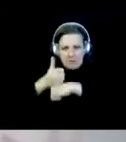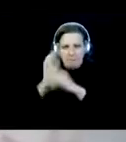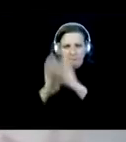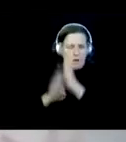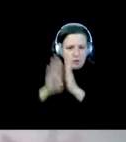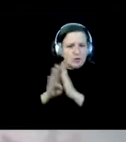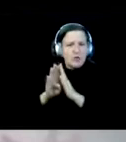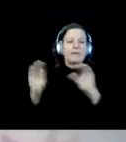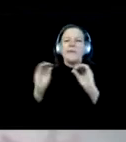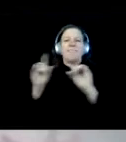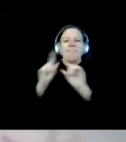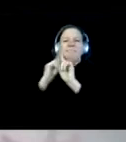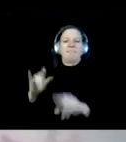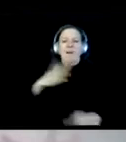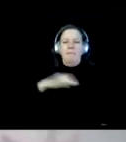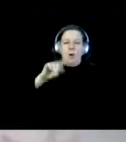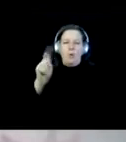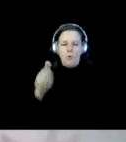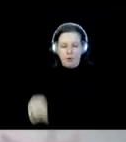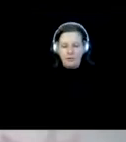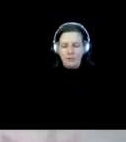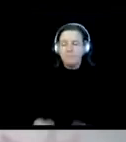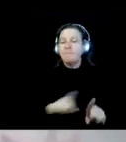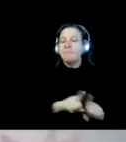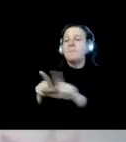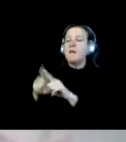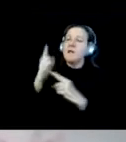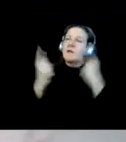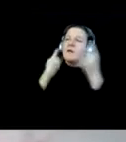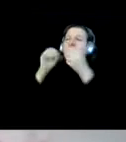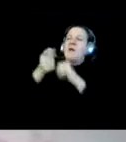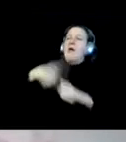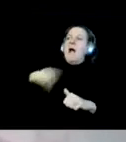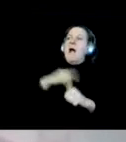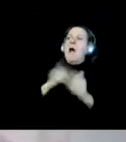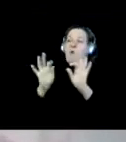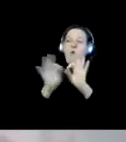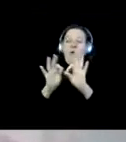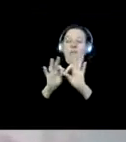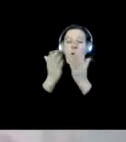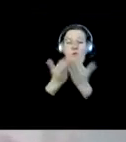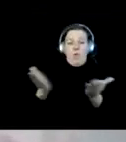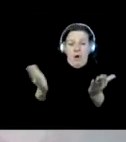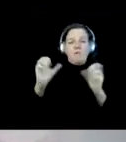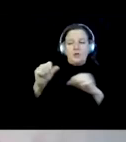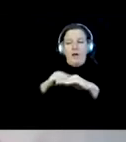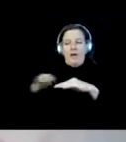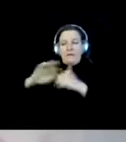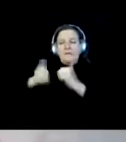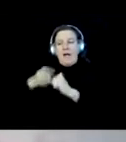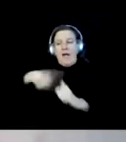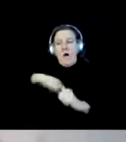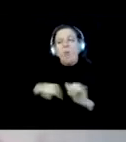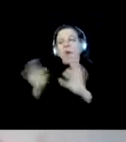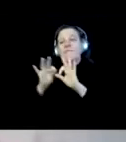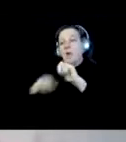thinking about sort of how the way that we value objects can have bearing on the way that we value each other, and how the kind